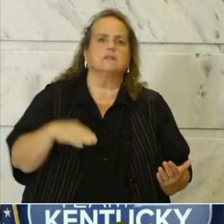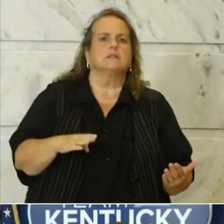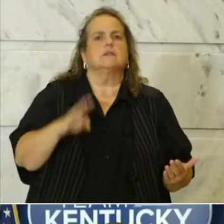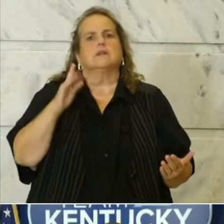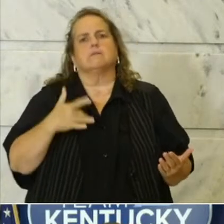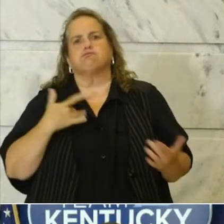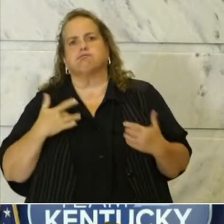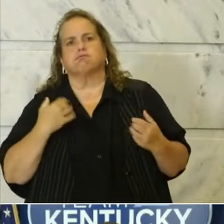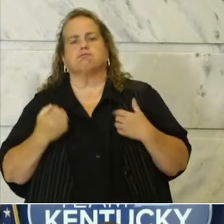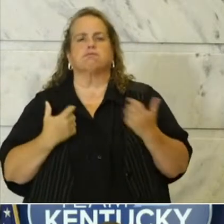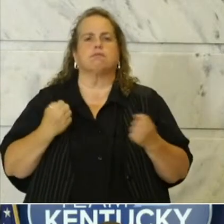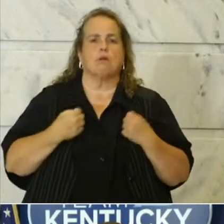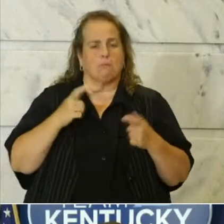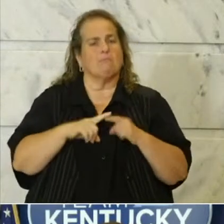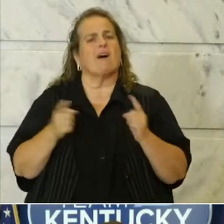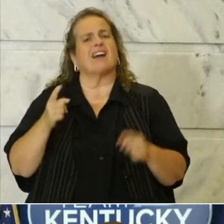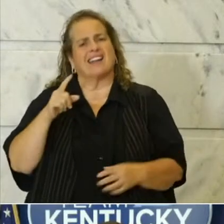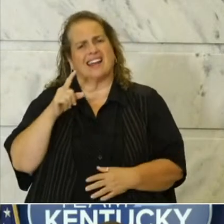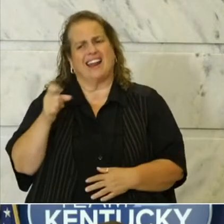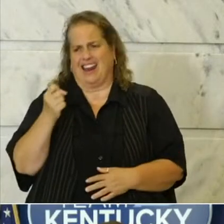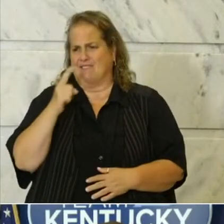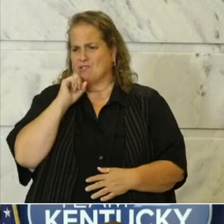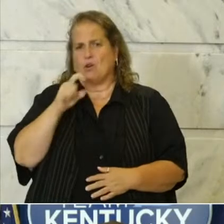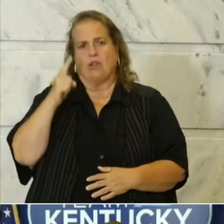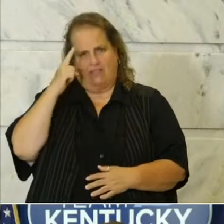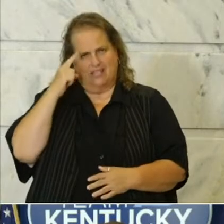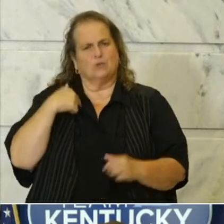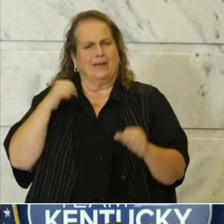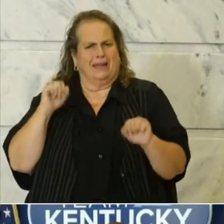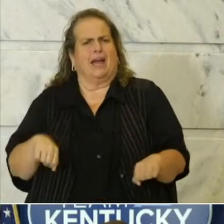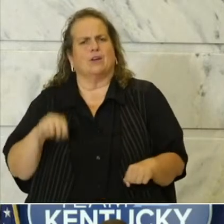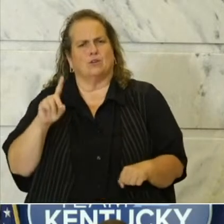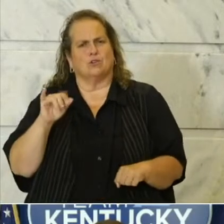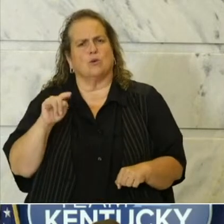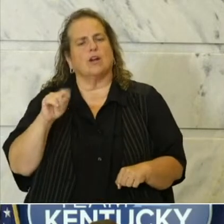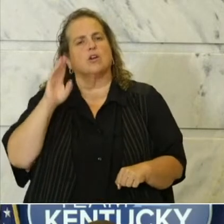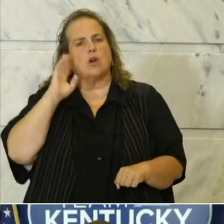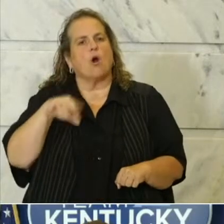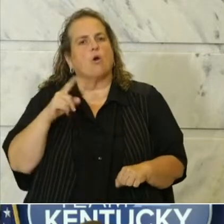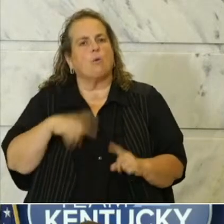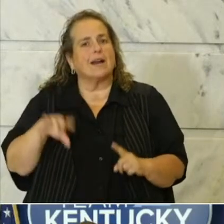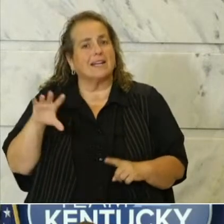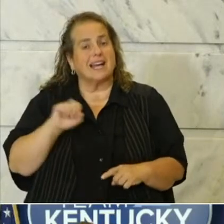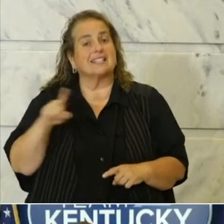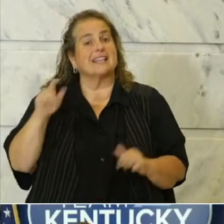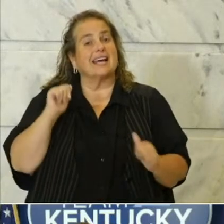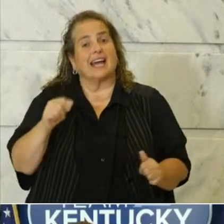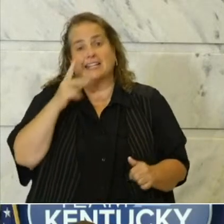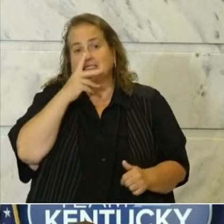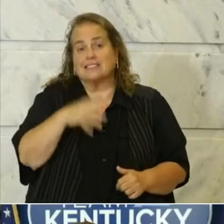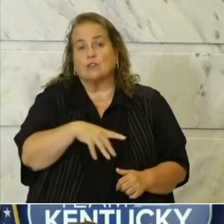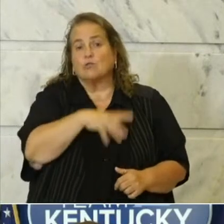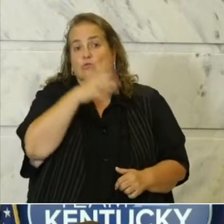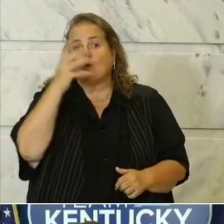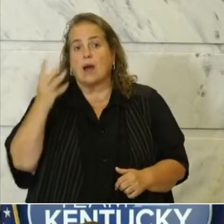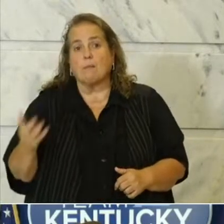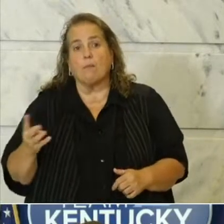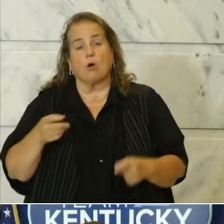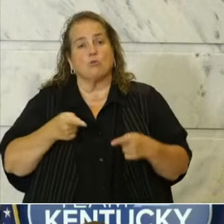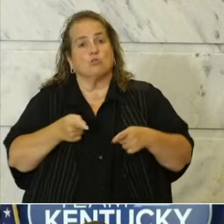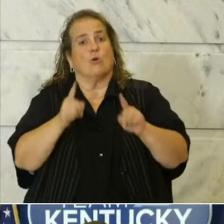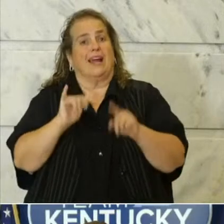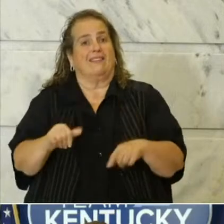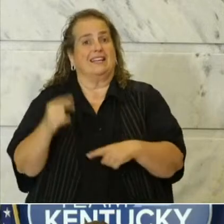we can do this and they know what it takes, and it's pretty simple to them, and they can see rainbows in these days that we're going through, we should be